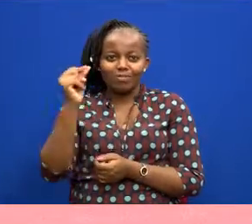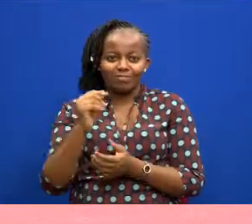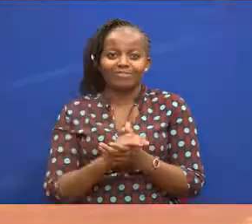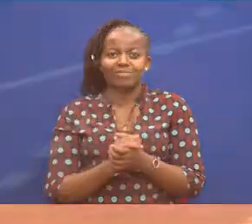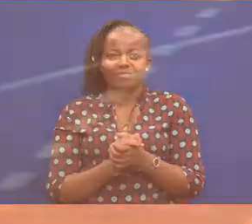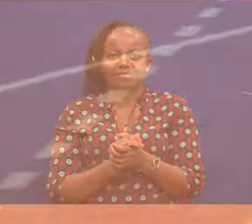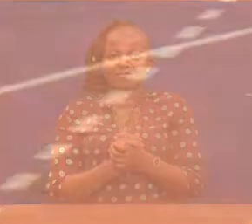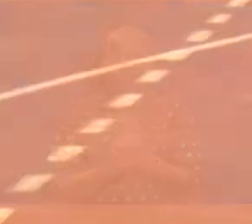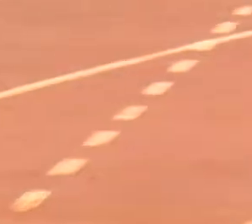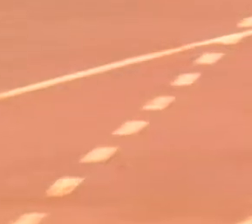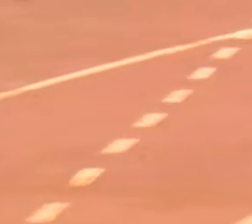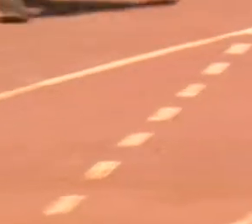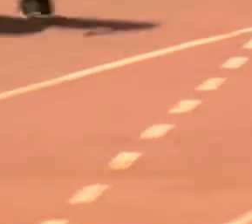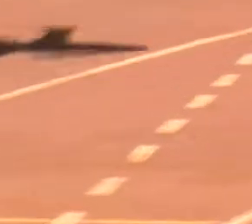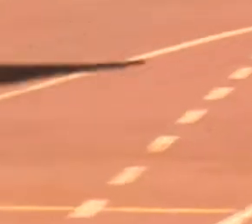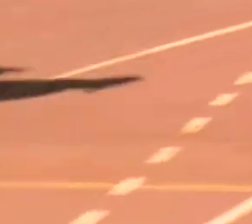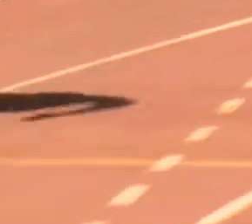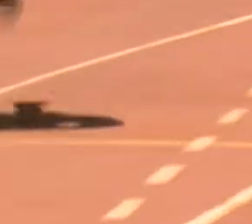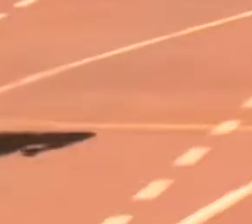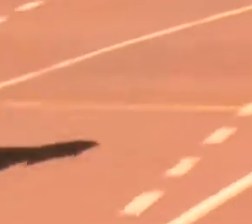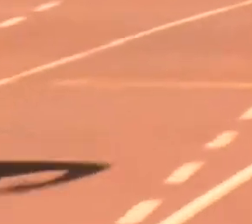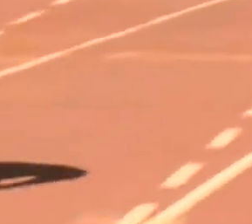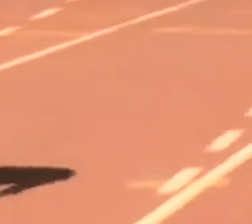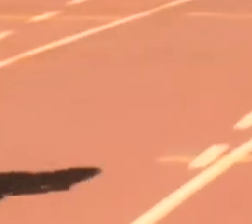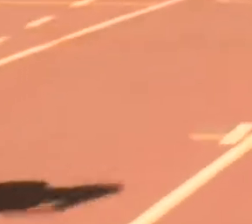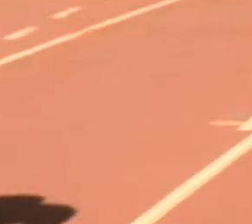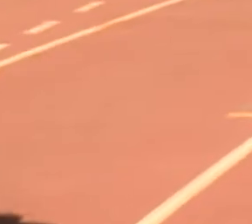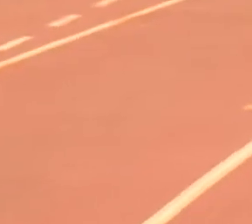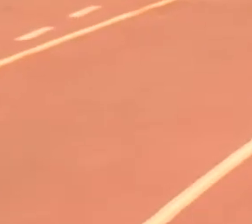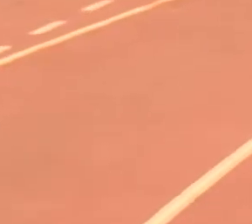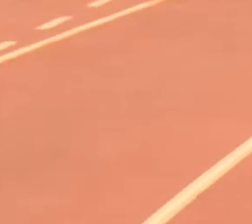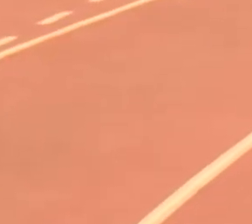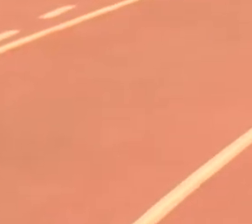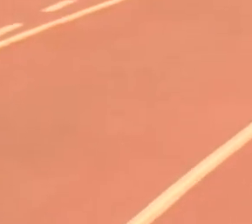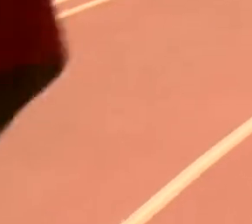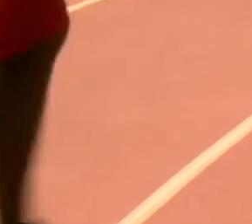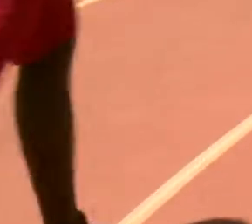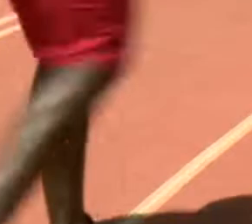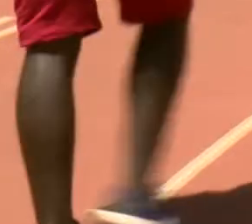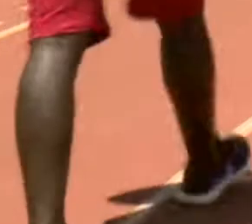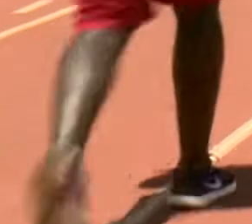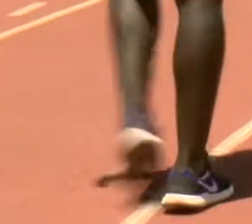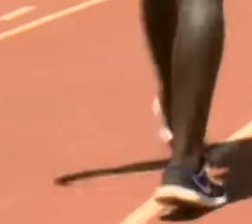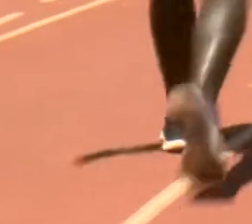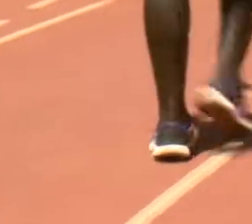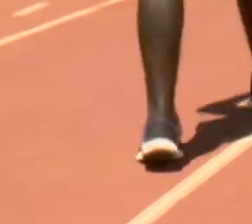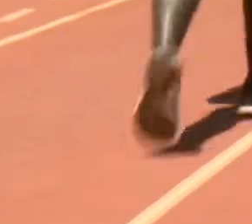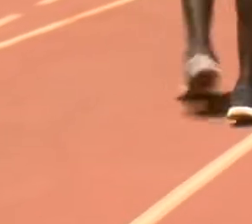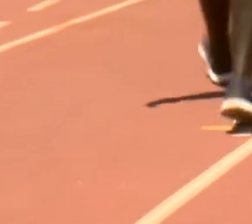Go. Low body position. Good. And walk back quickly.